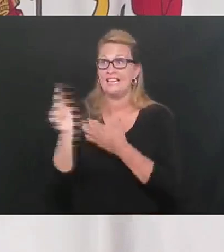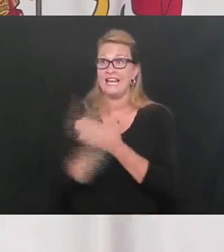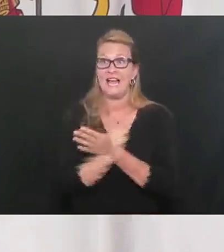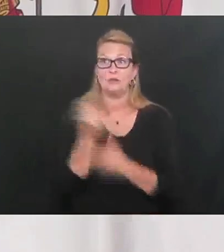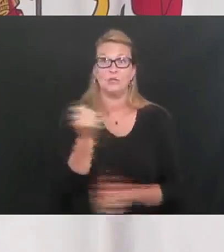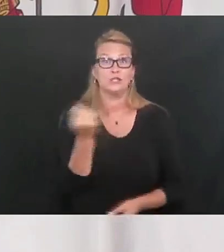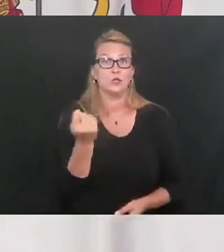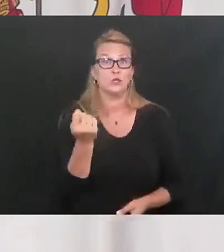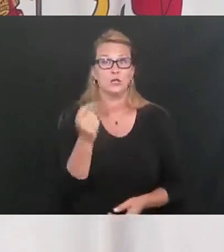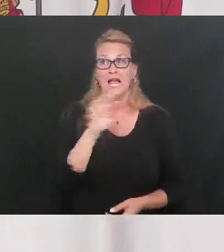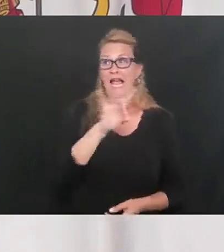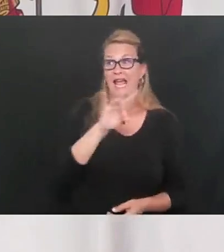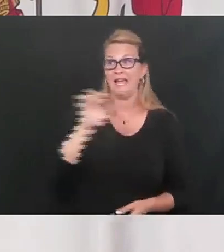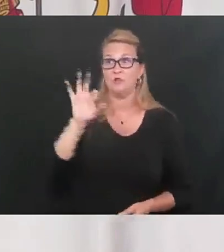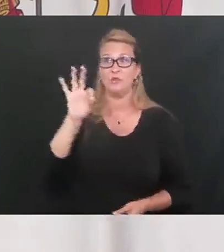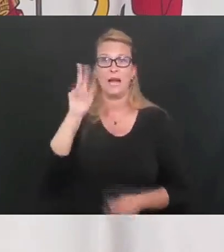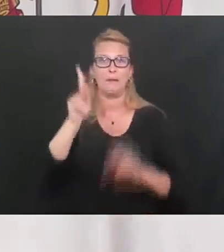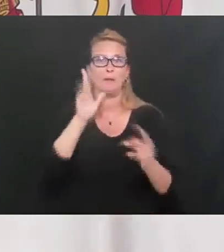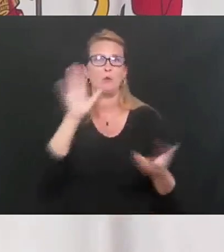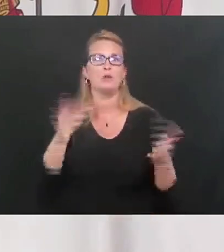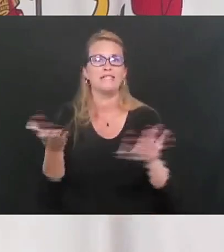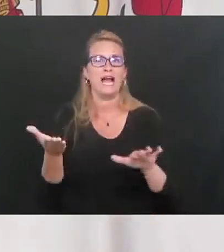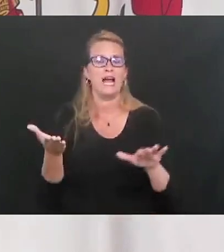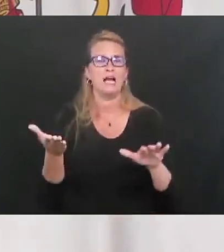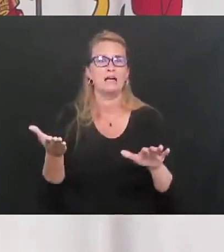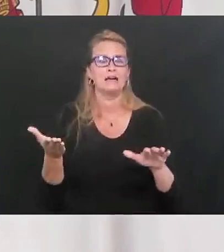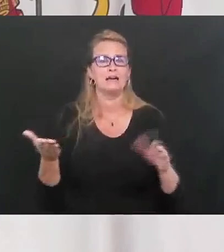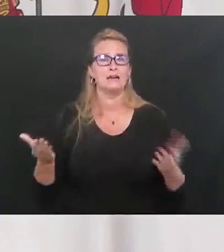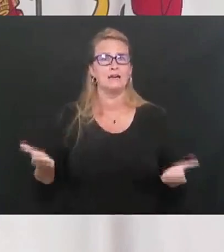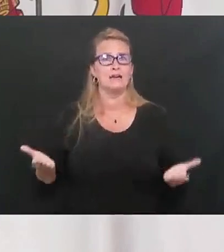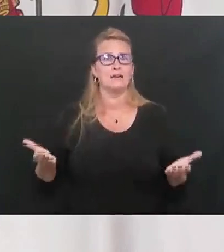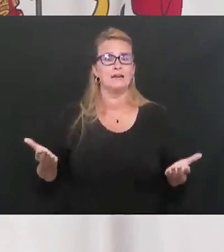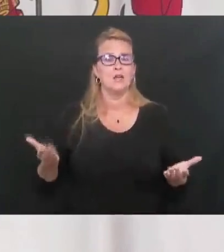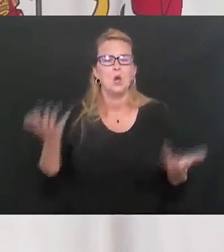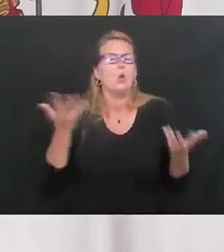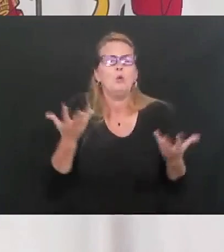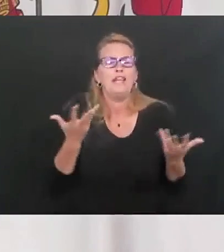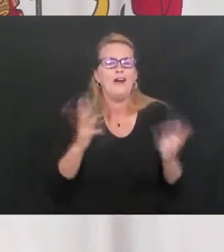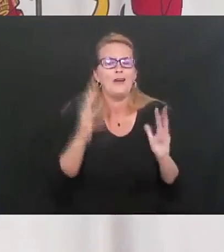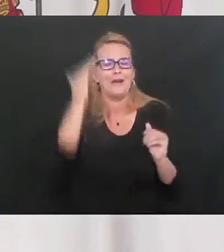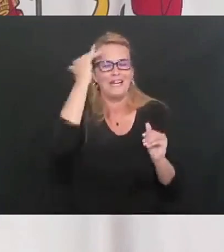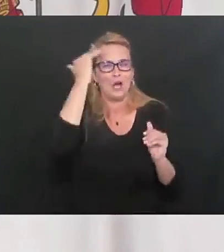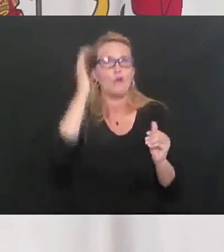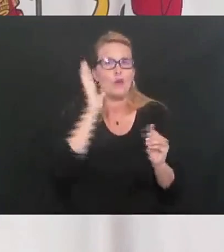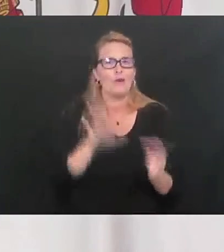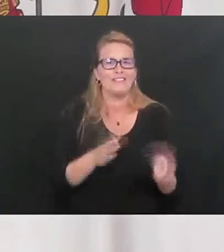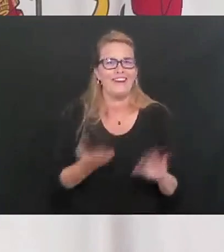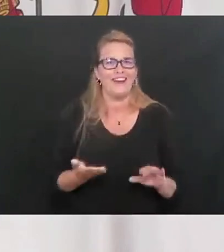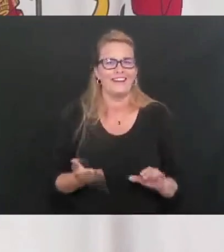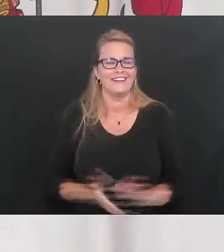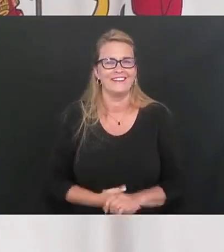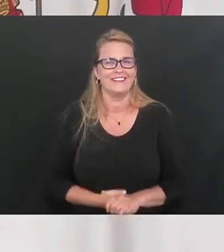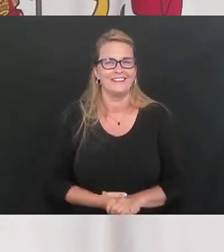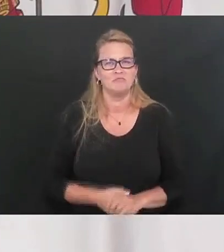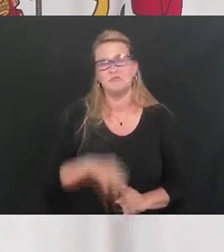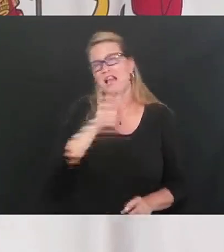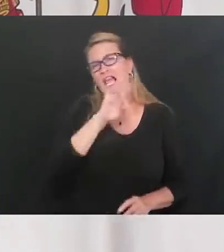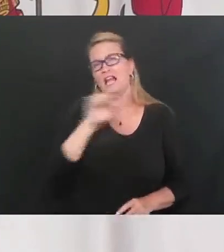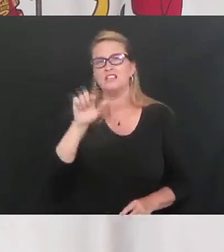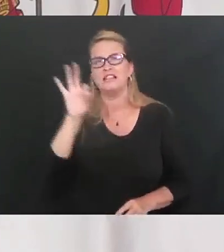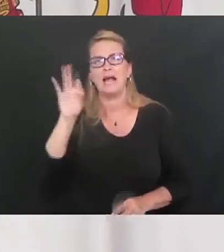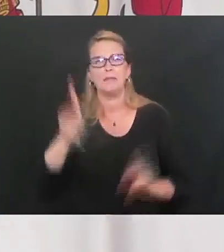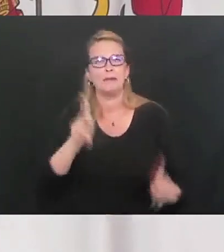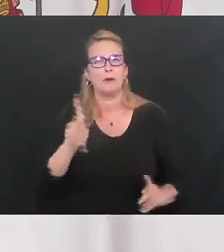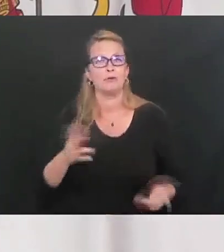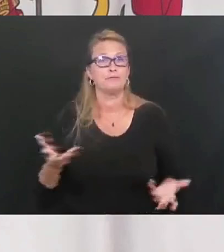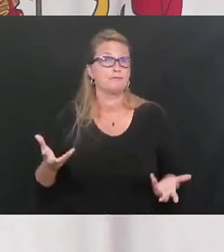Tuesday, 8 or 9 of them would die for sure, and we know they're going to die. 8 or 9 of them are going to die. We